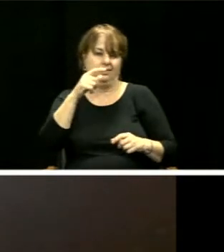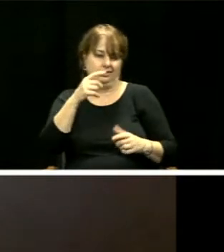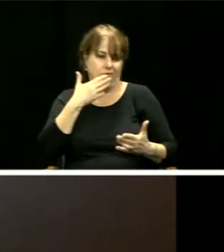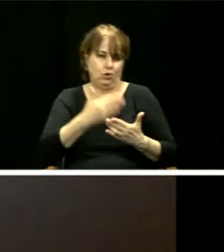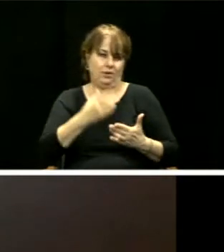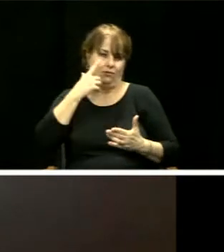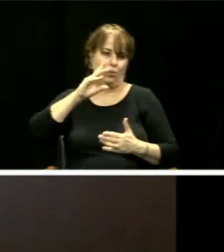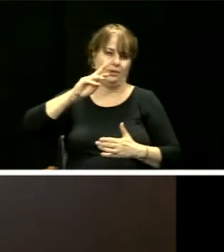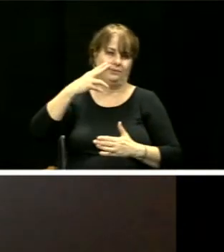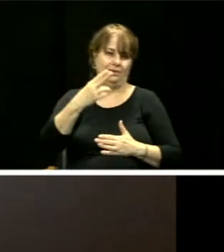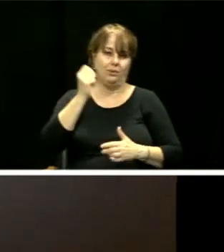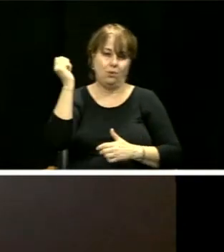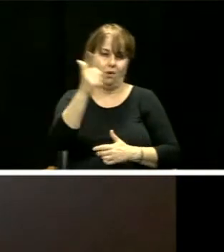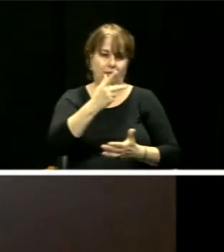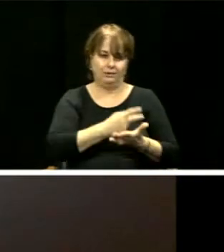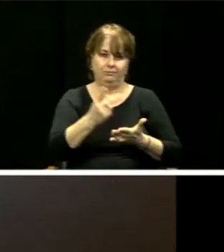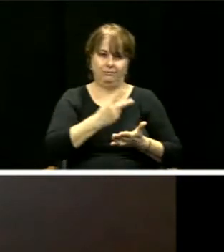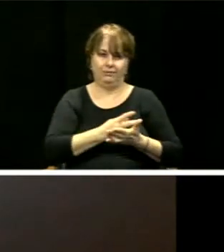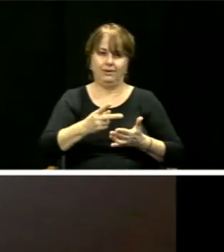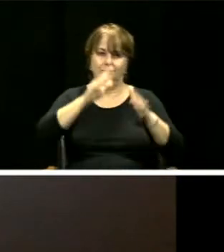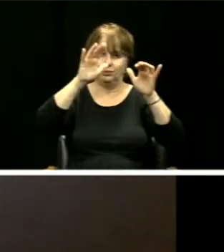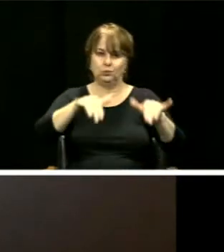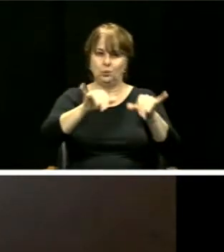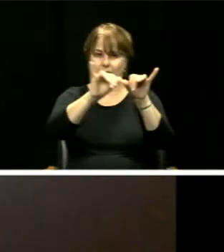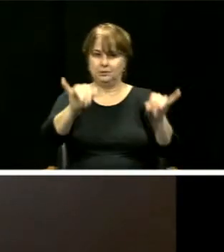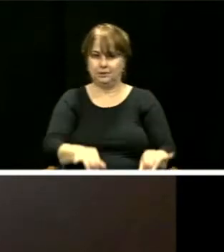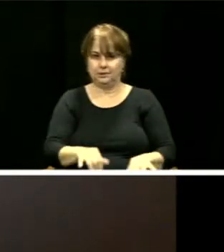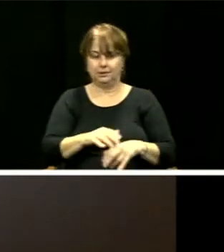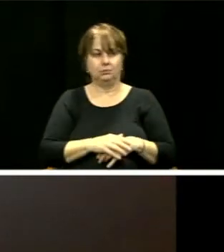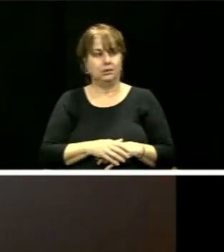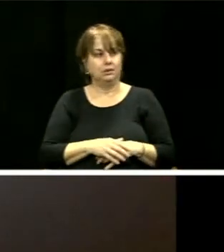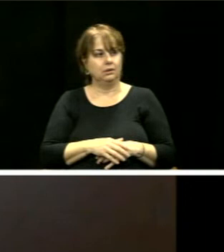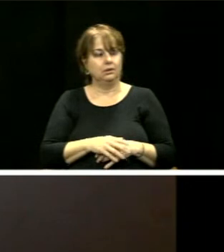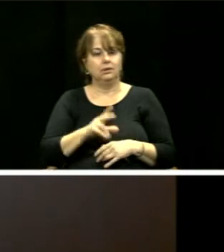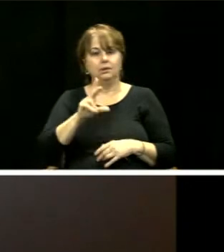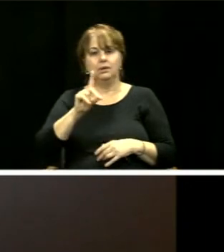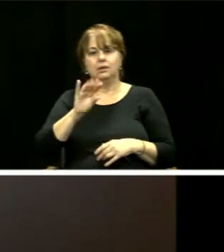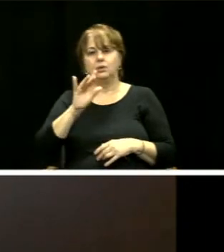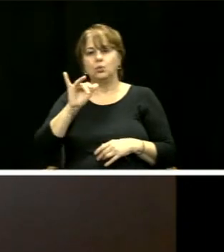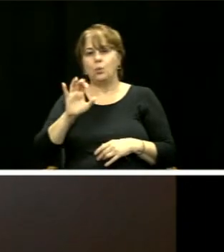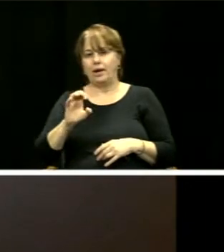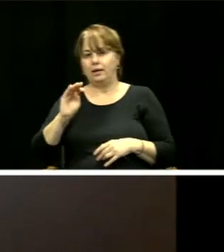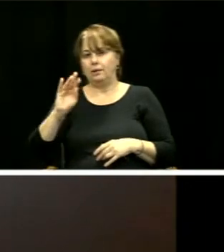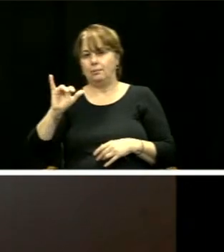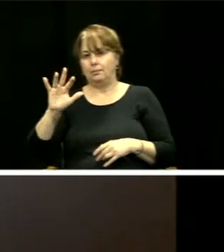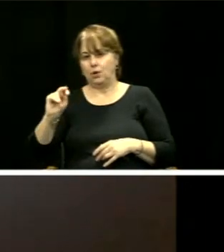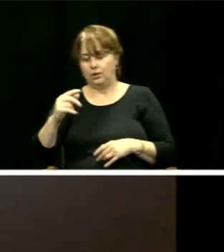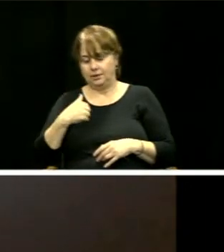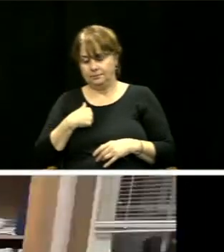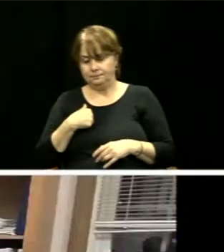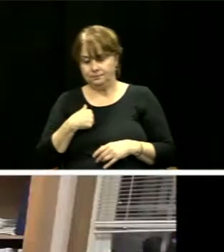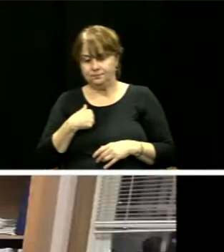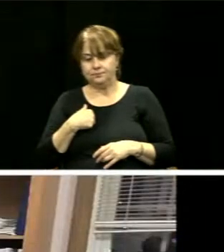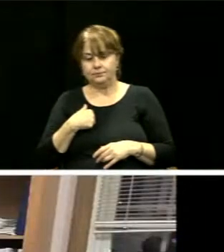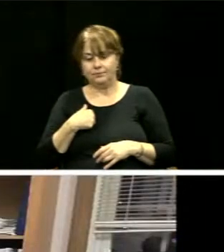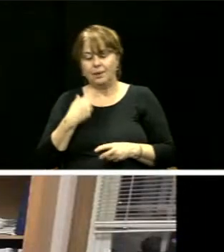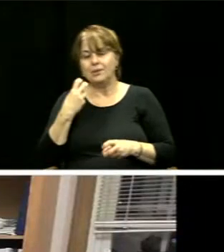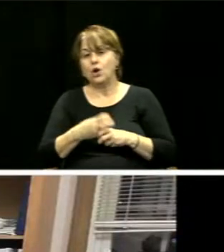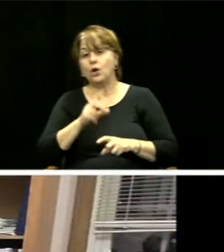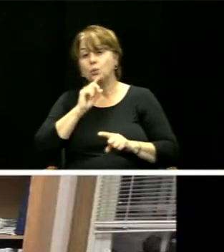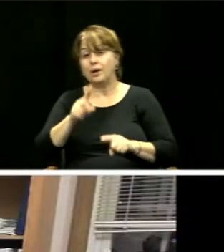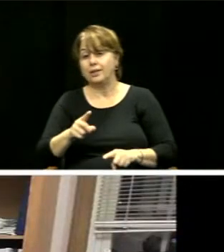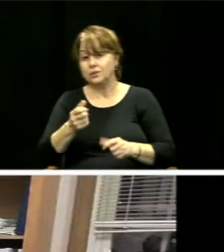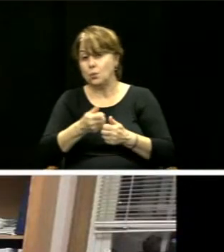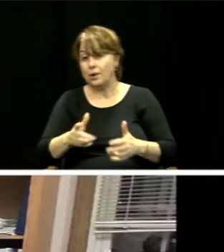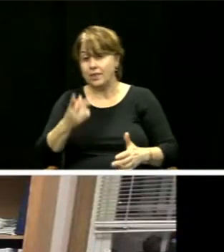storm systems. Dwayne Martin, West Hartford Town Engineer again. It's difficult for me to answer without actually seeing the results